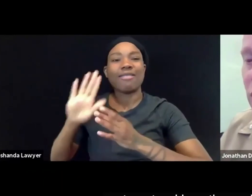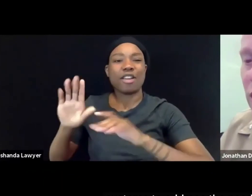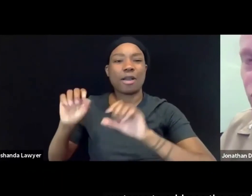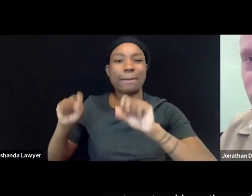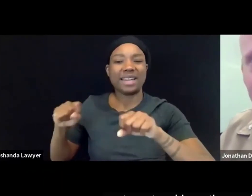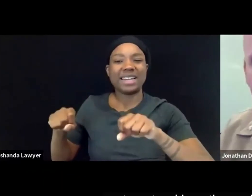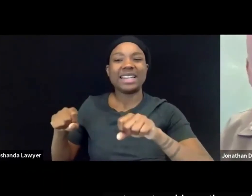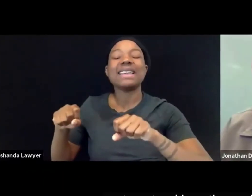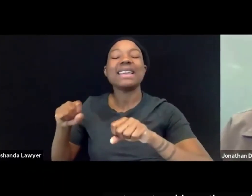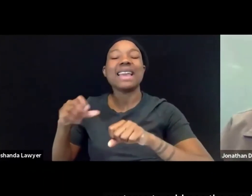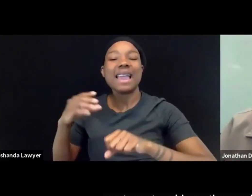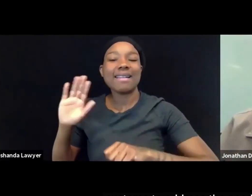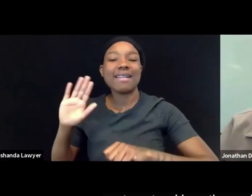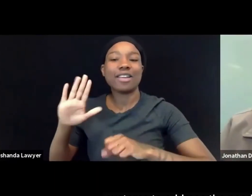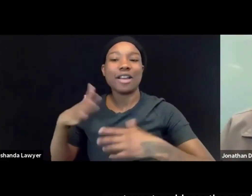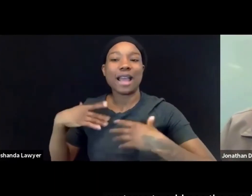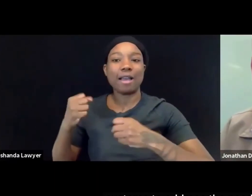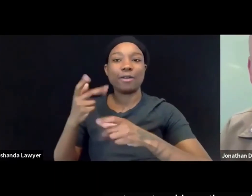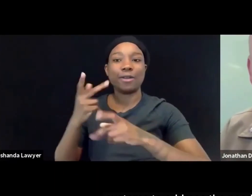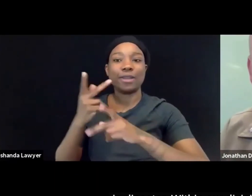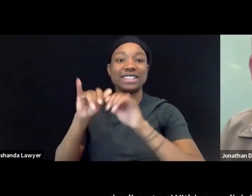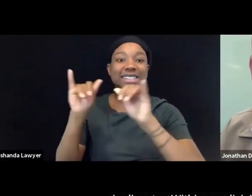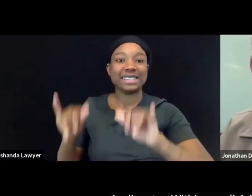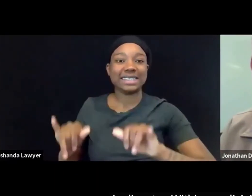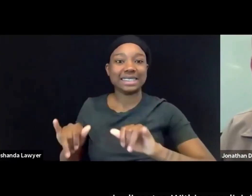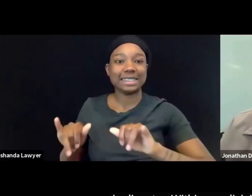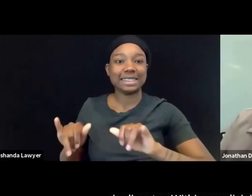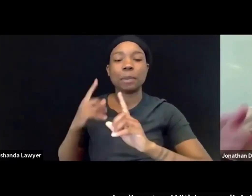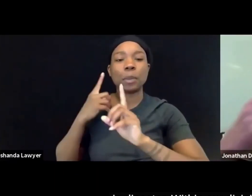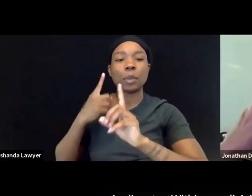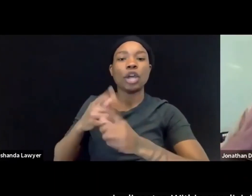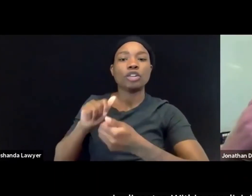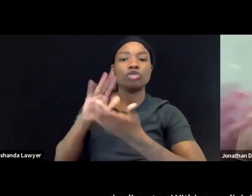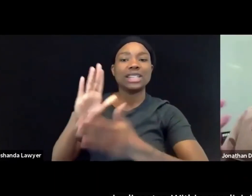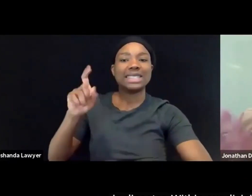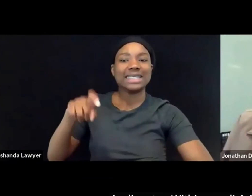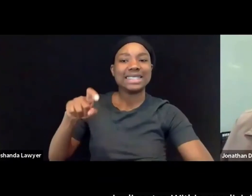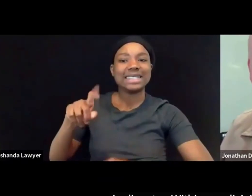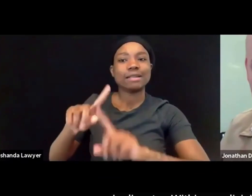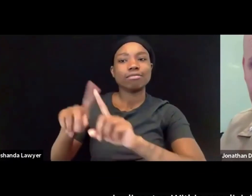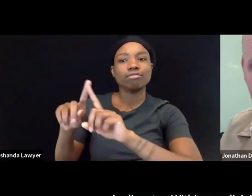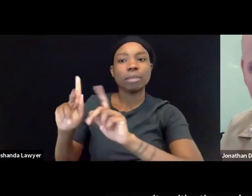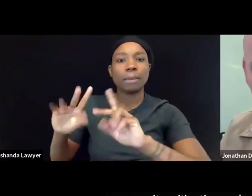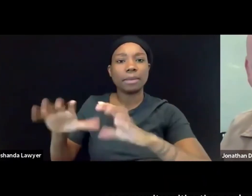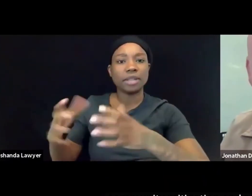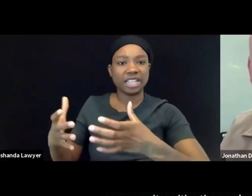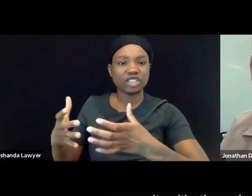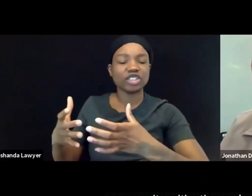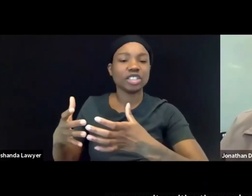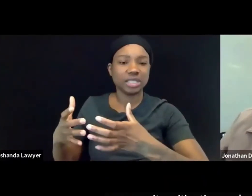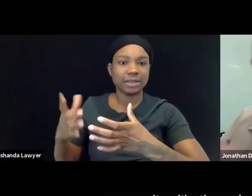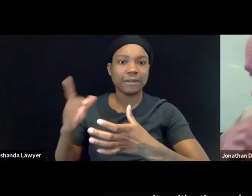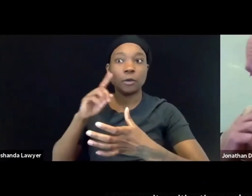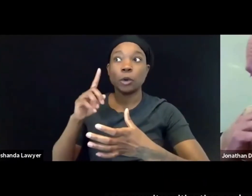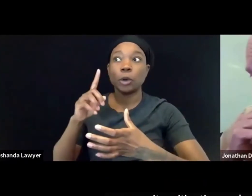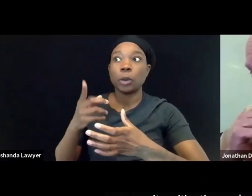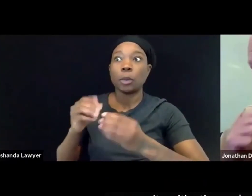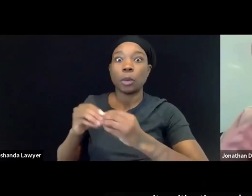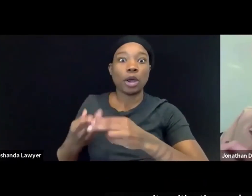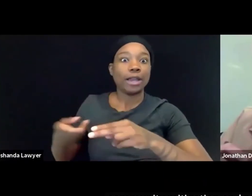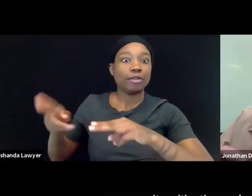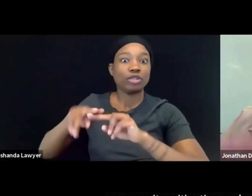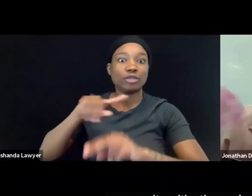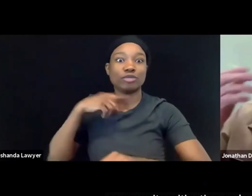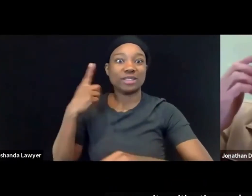to address the needs of populations at greater risk in disaster. So within our division, the Division of Community Mitigation and Recovery, we have